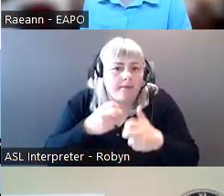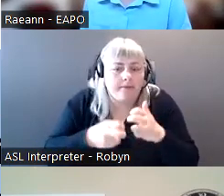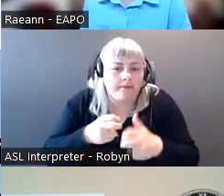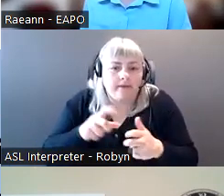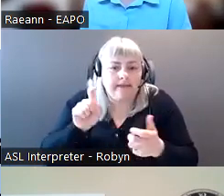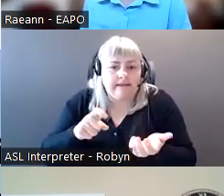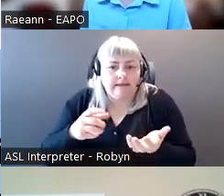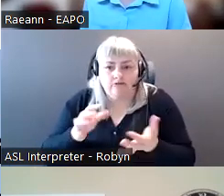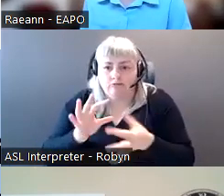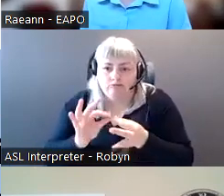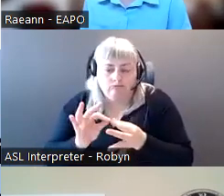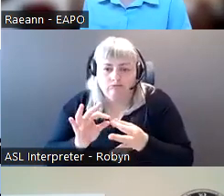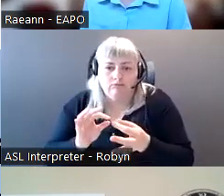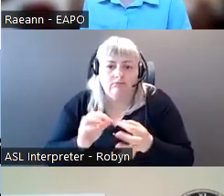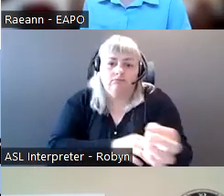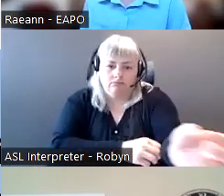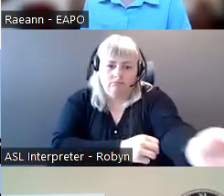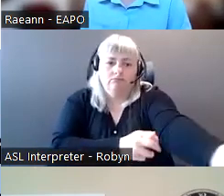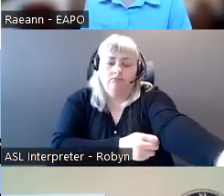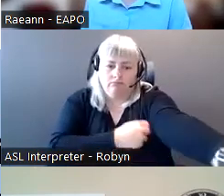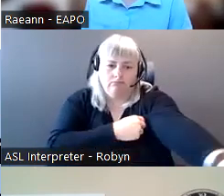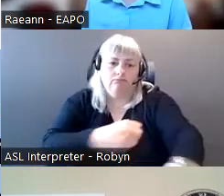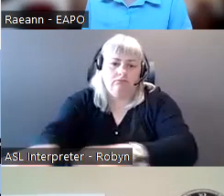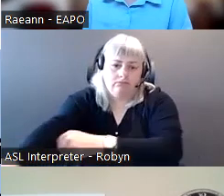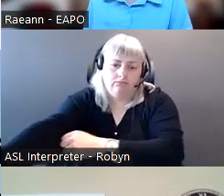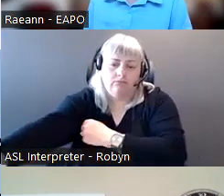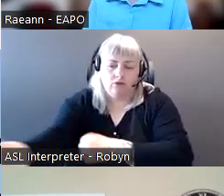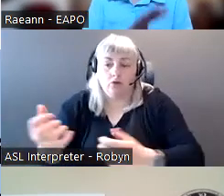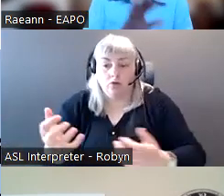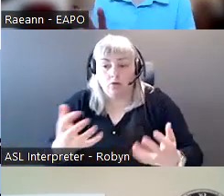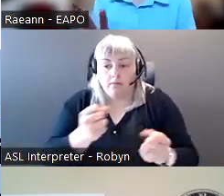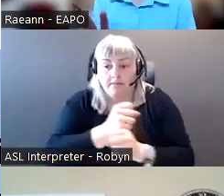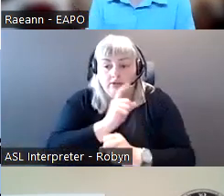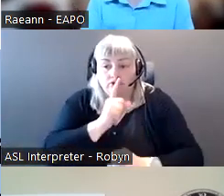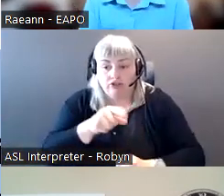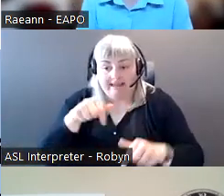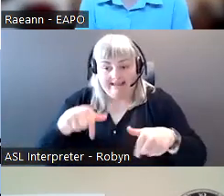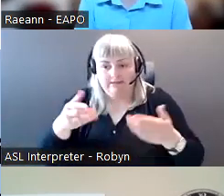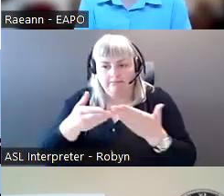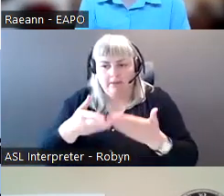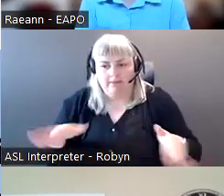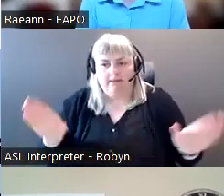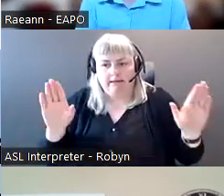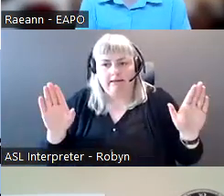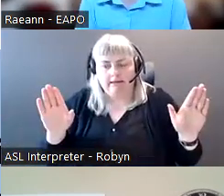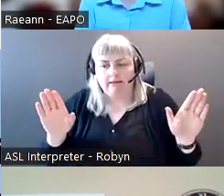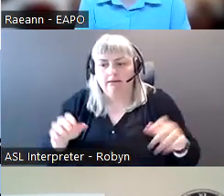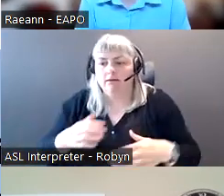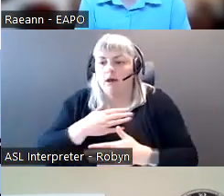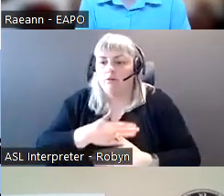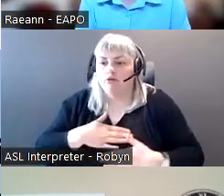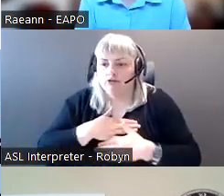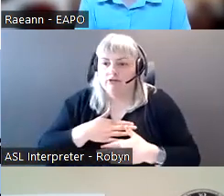address. We understand that we want to make sure that you understand that this is a public forum, and we do appreciate you. We want to